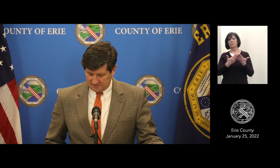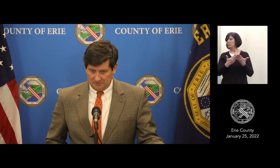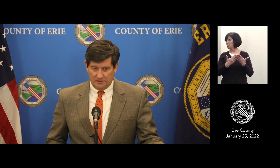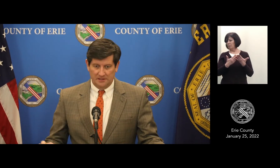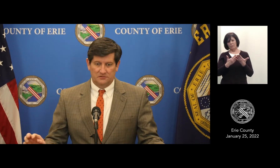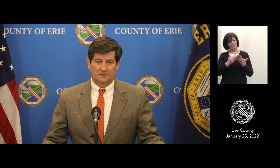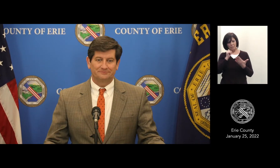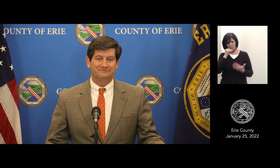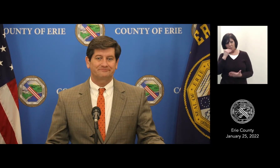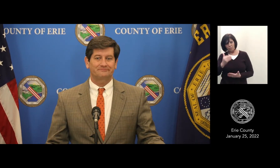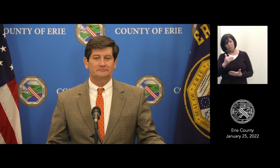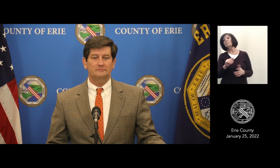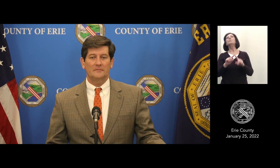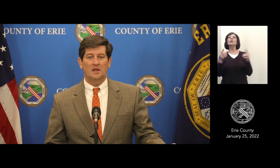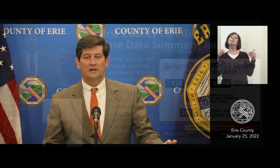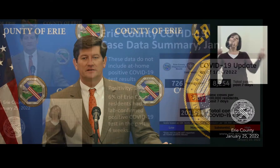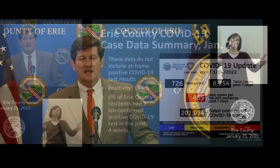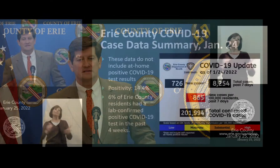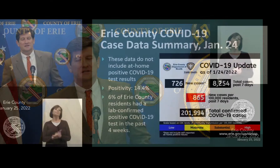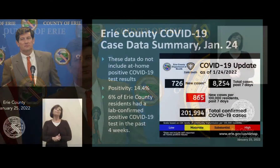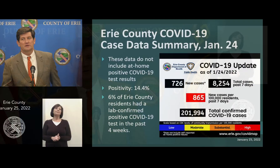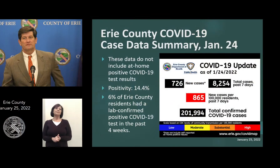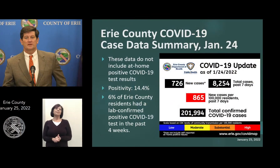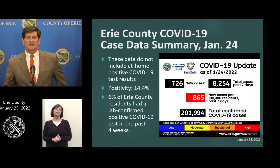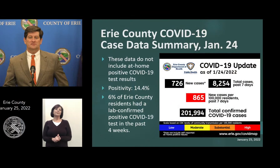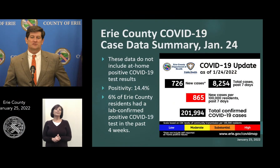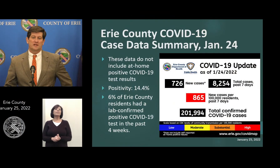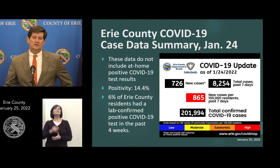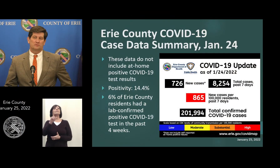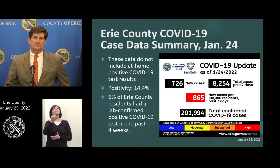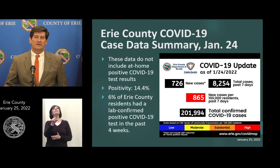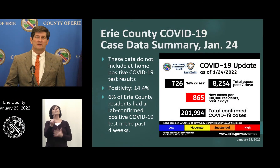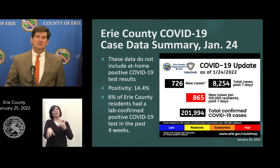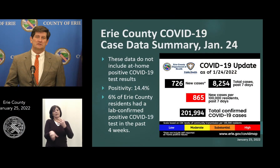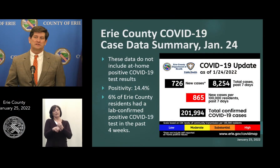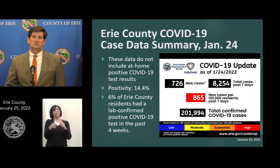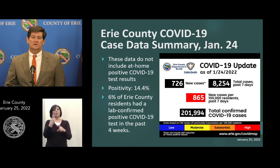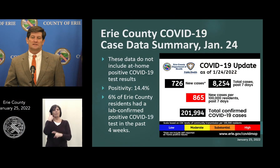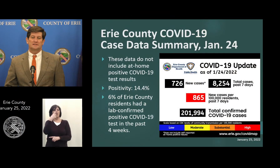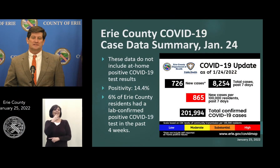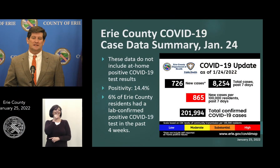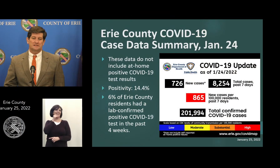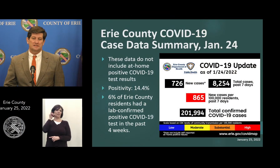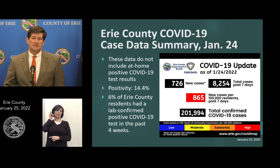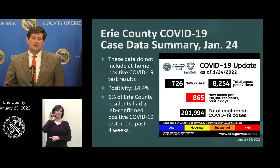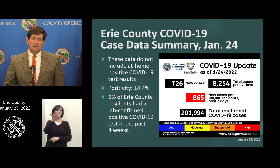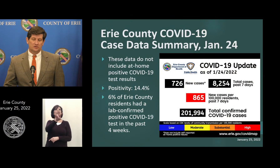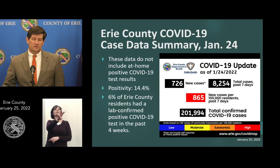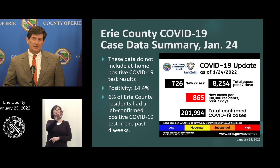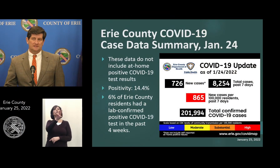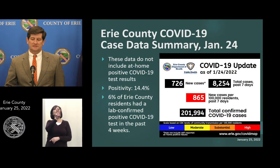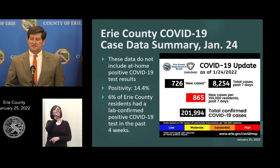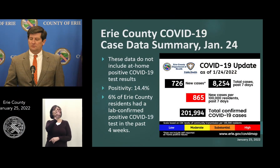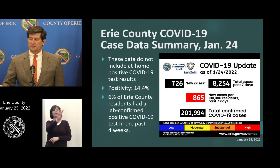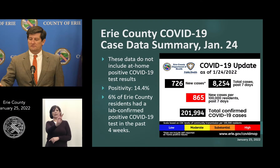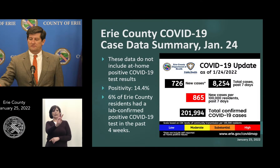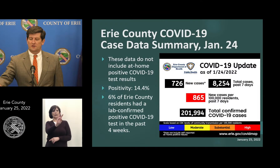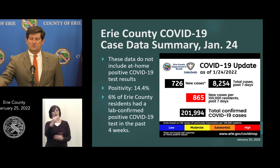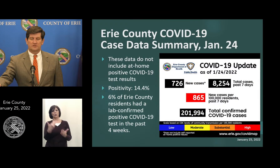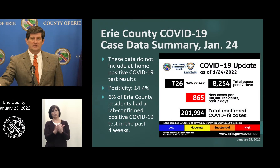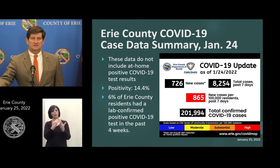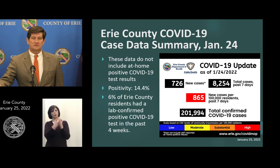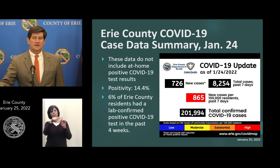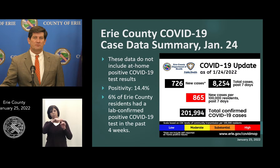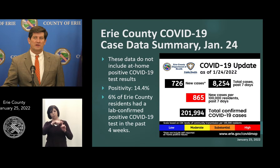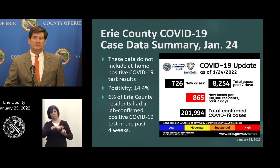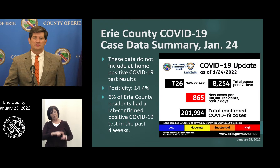but let's get right into it. The data summary for yesterday, there were 726 new cases that were